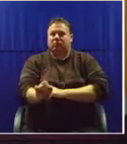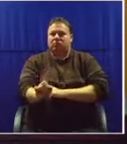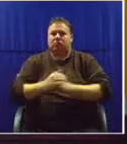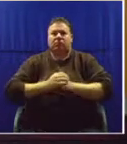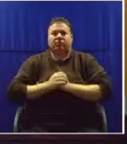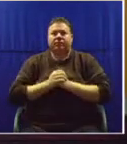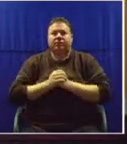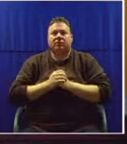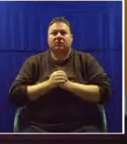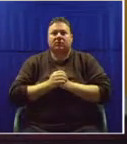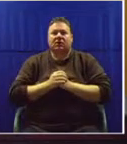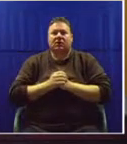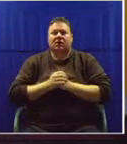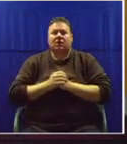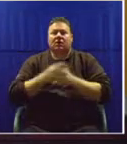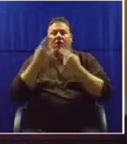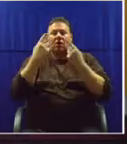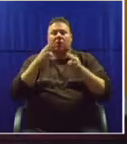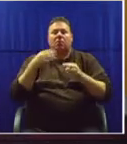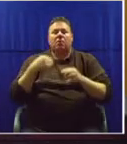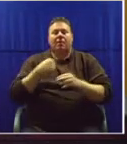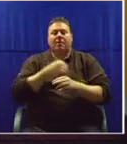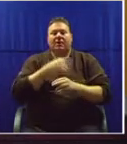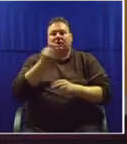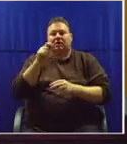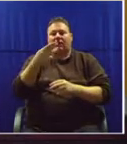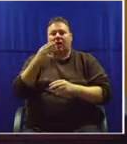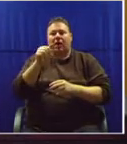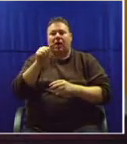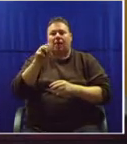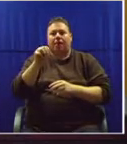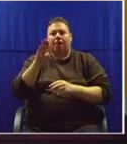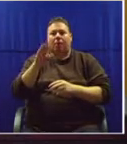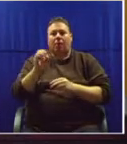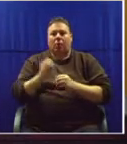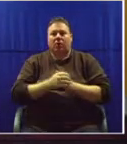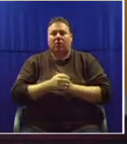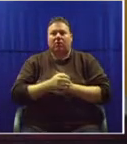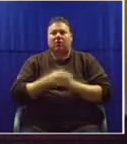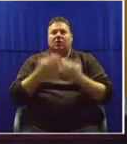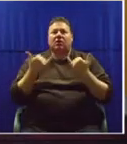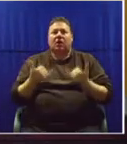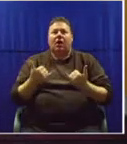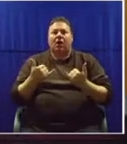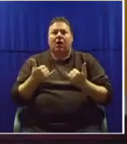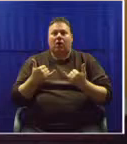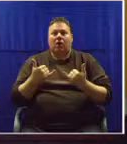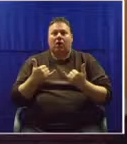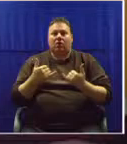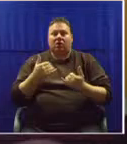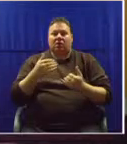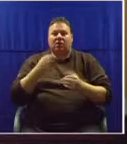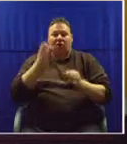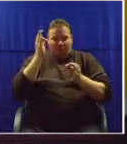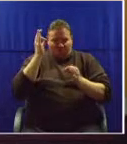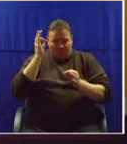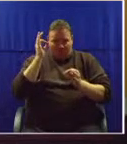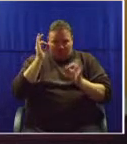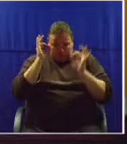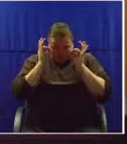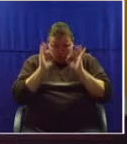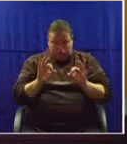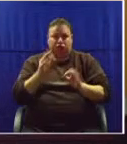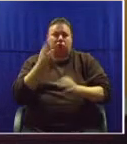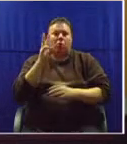Not again. Now, Honorable Member Tambo, I am now giving you a formal warning. You